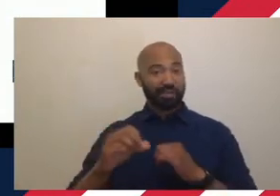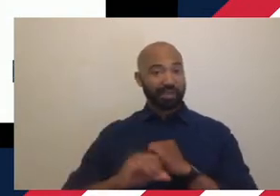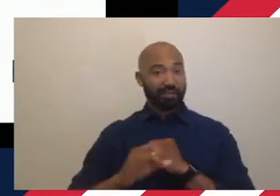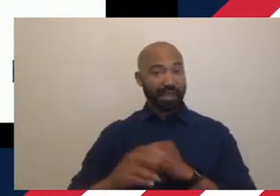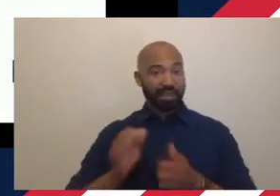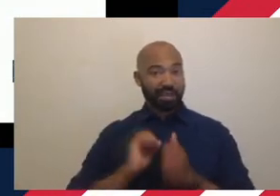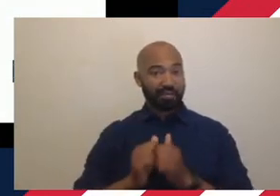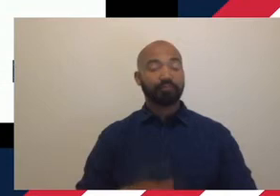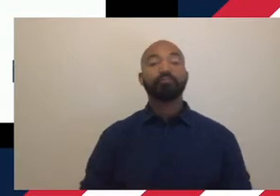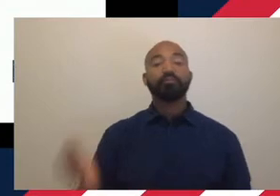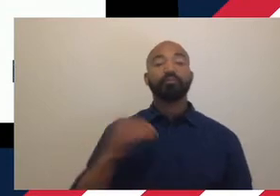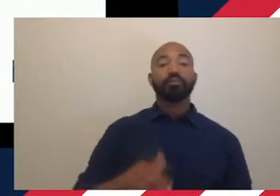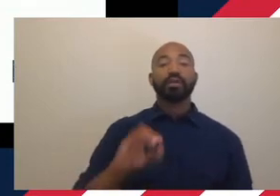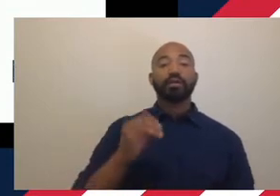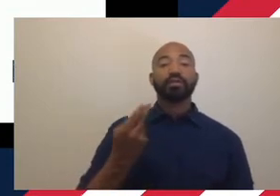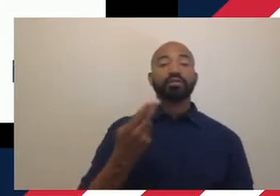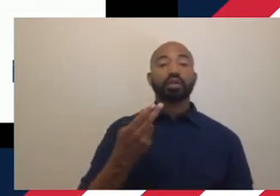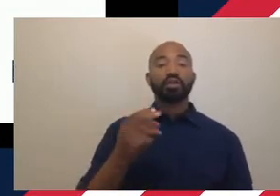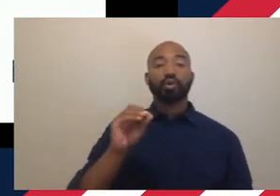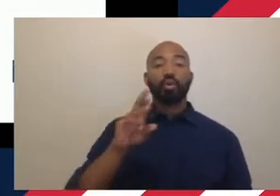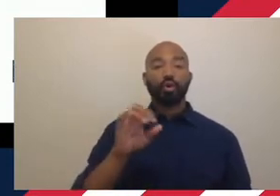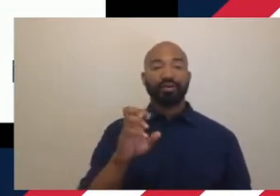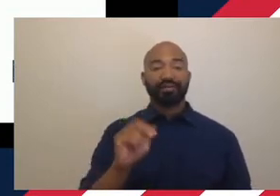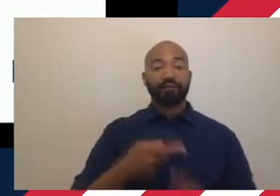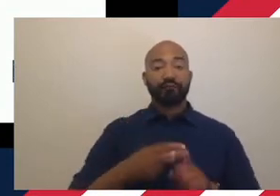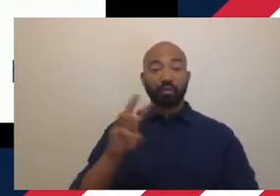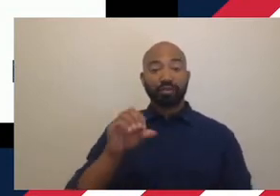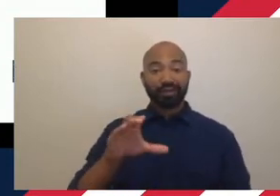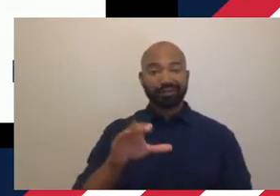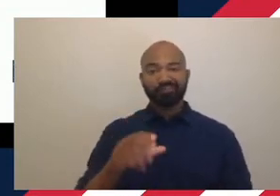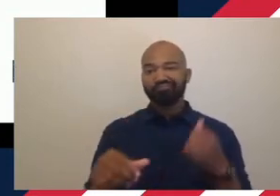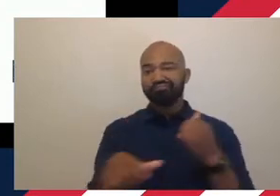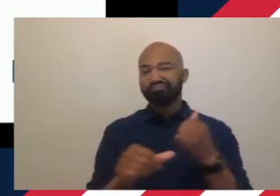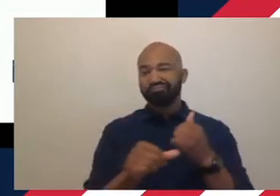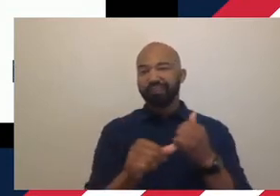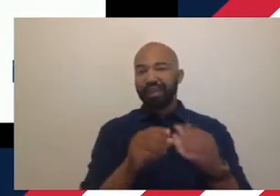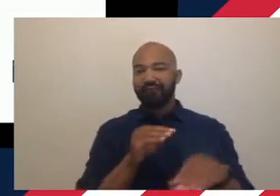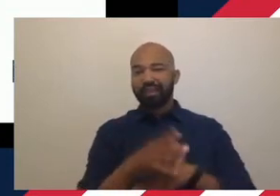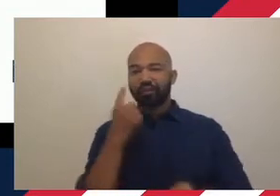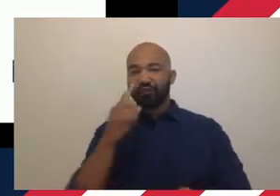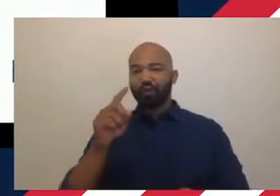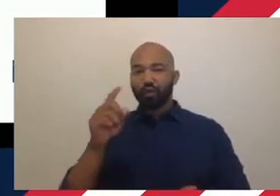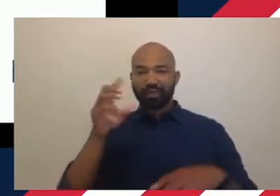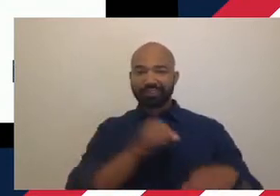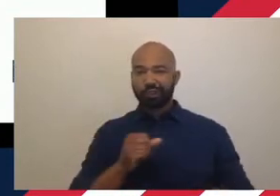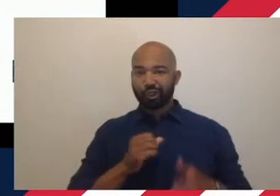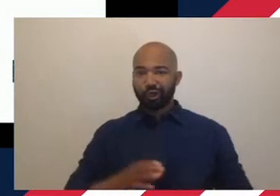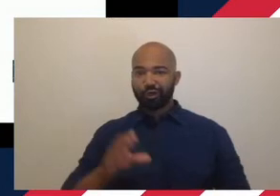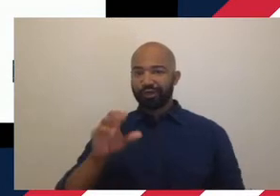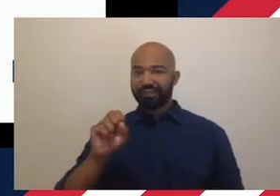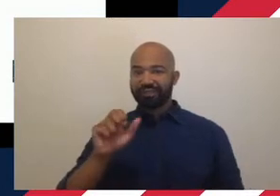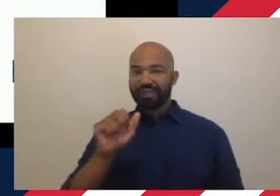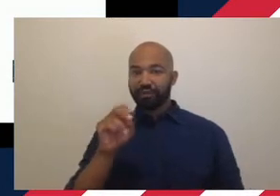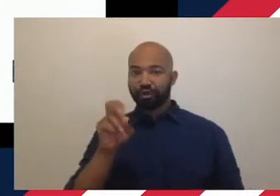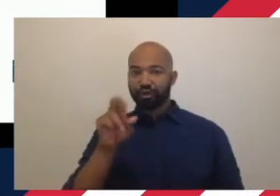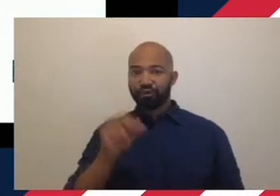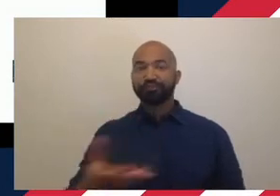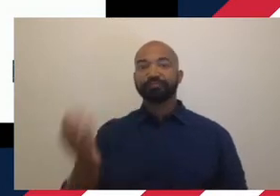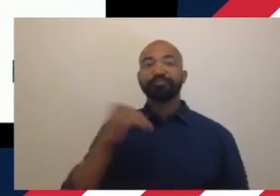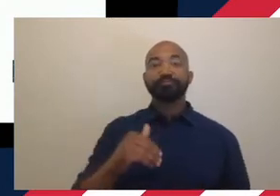of Wisconsin serves as a senior advisor to Senator Sanders. State Senator Jose